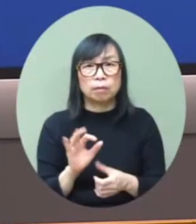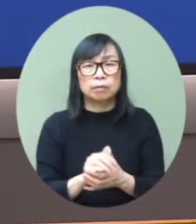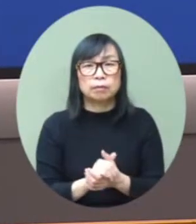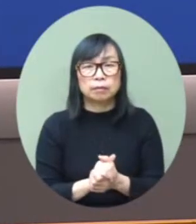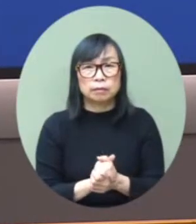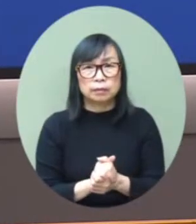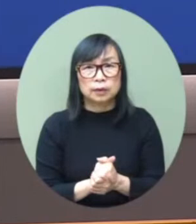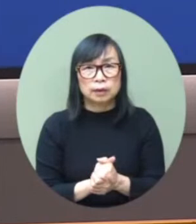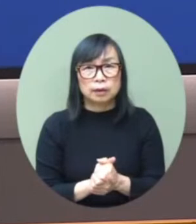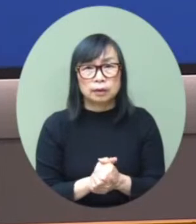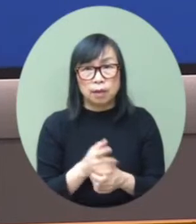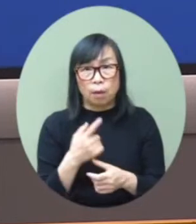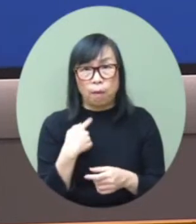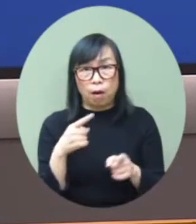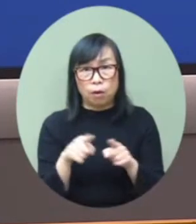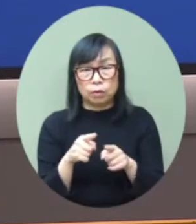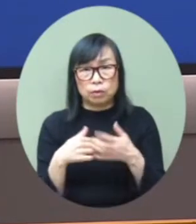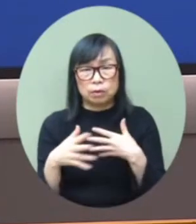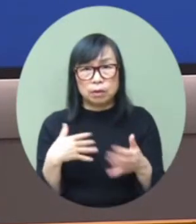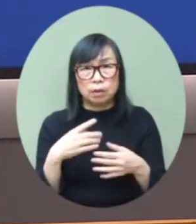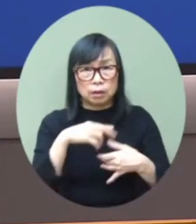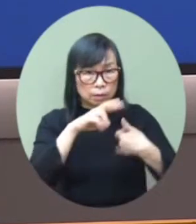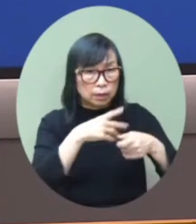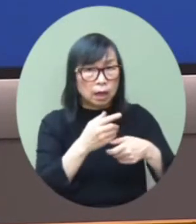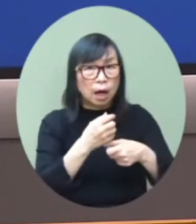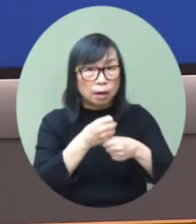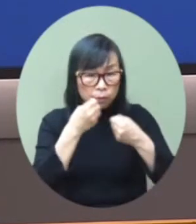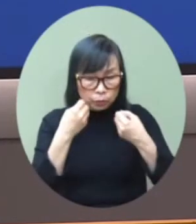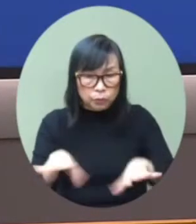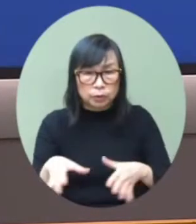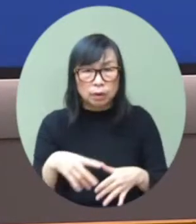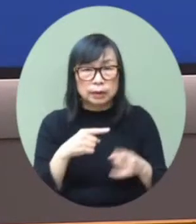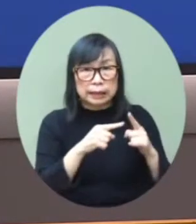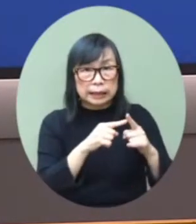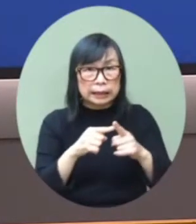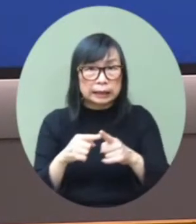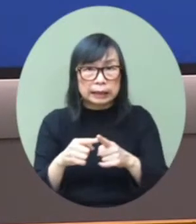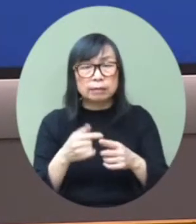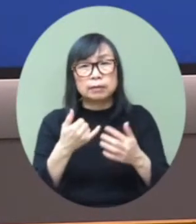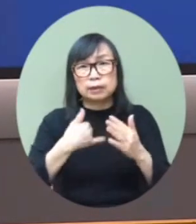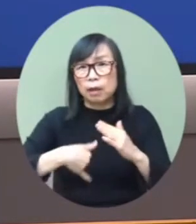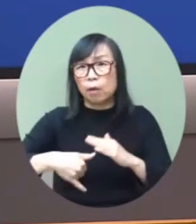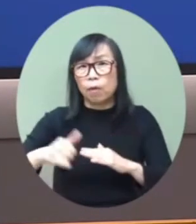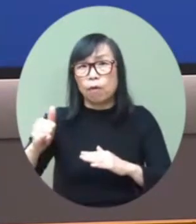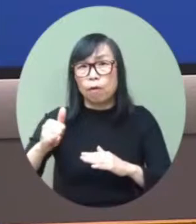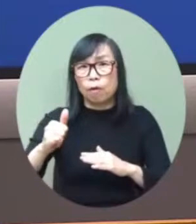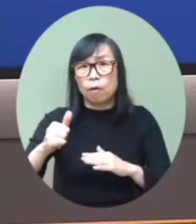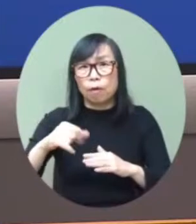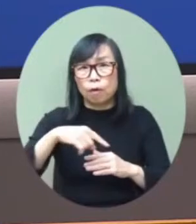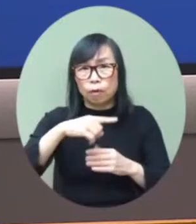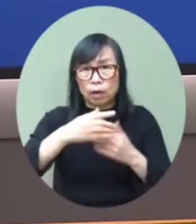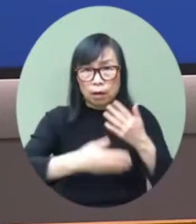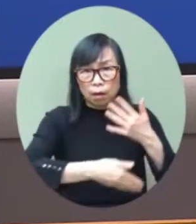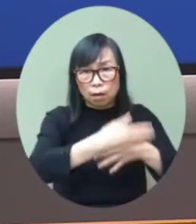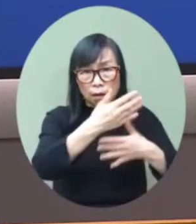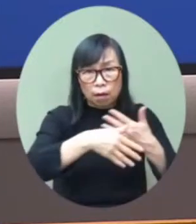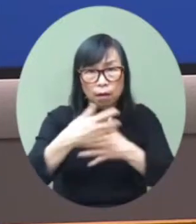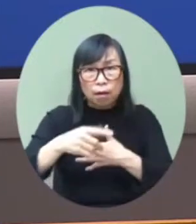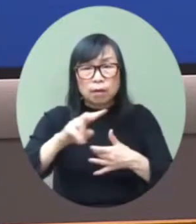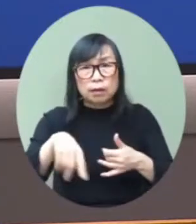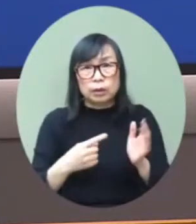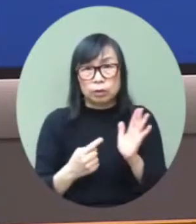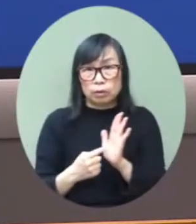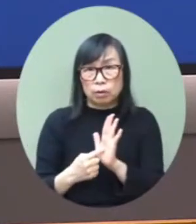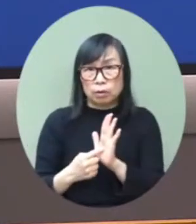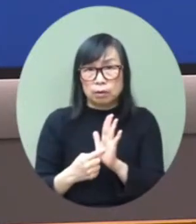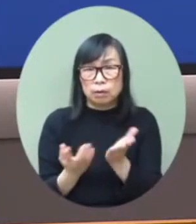compulsory testing requirement. That means after we have completed our operation,